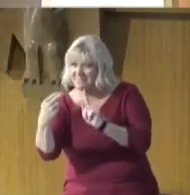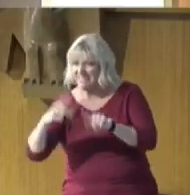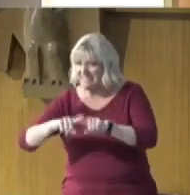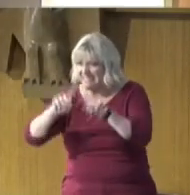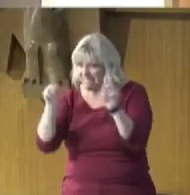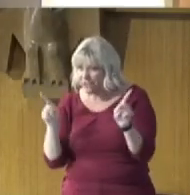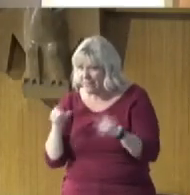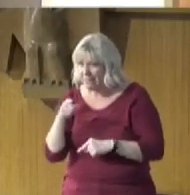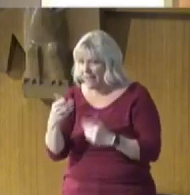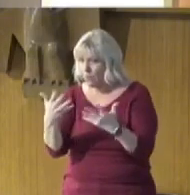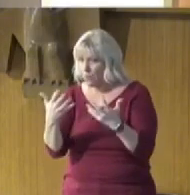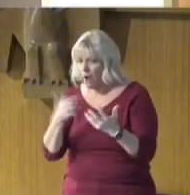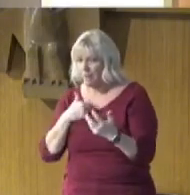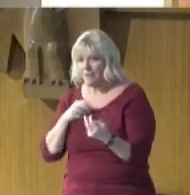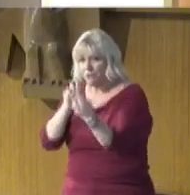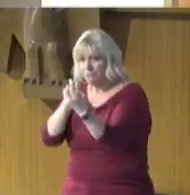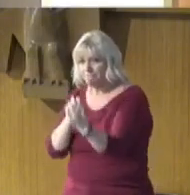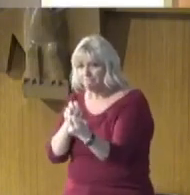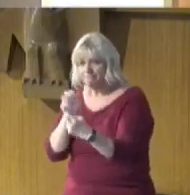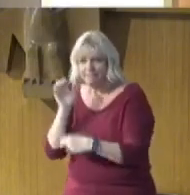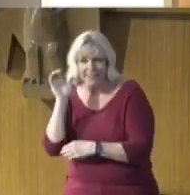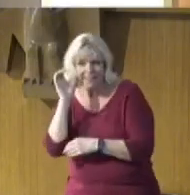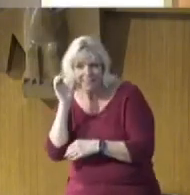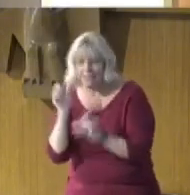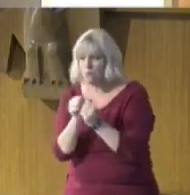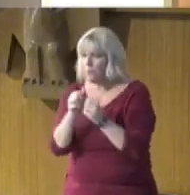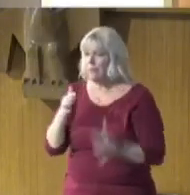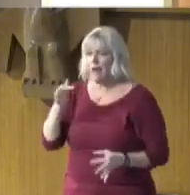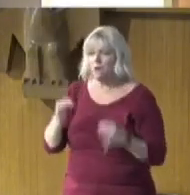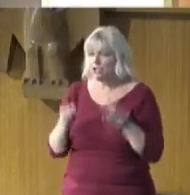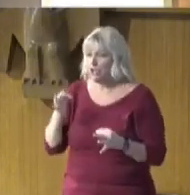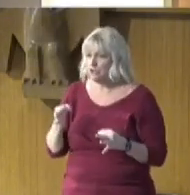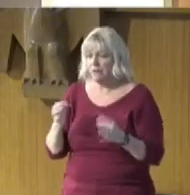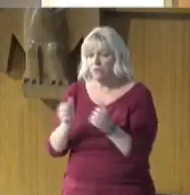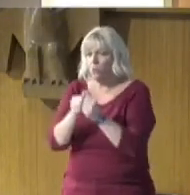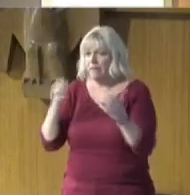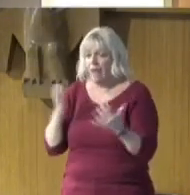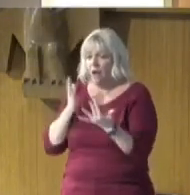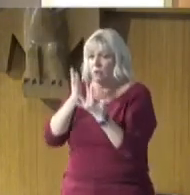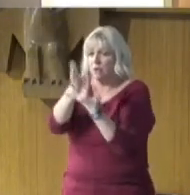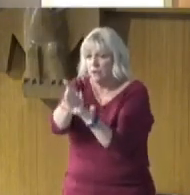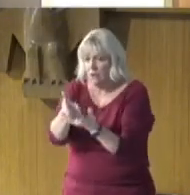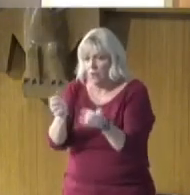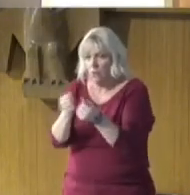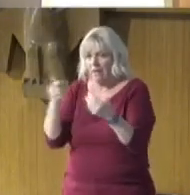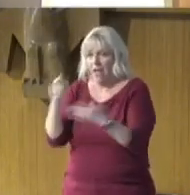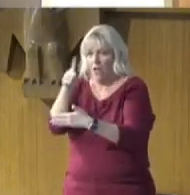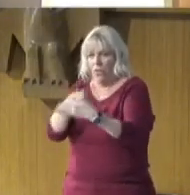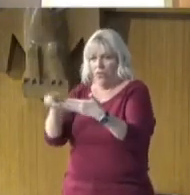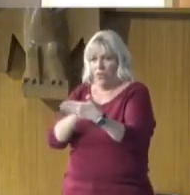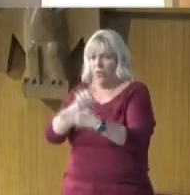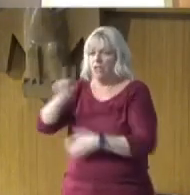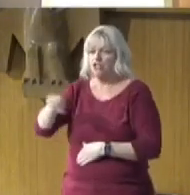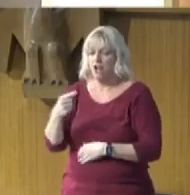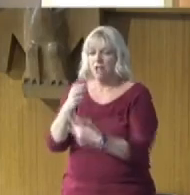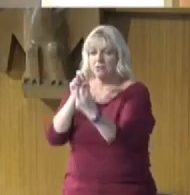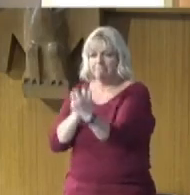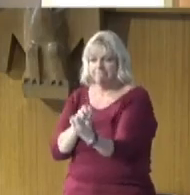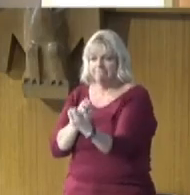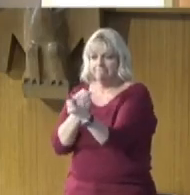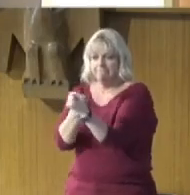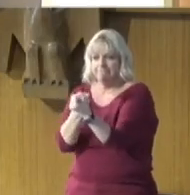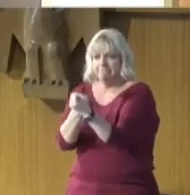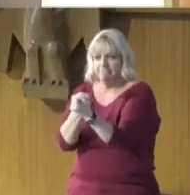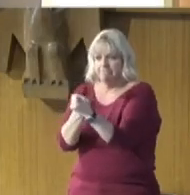and listen to them without judgment, without interjection or correction, but only with presence as they lament